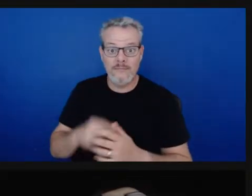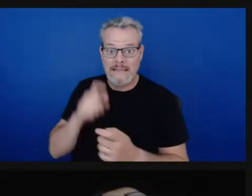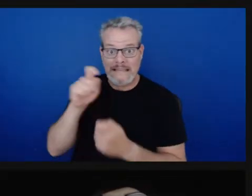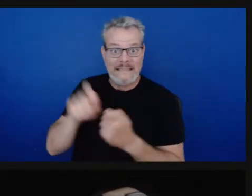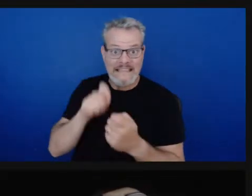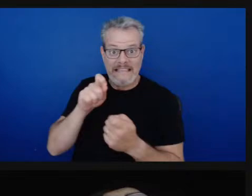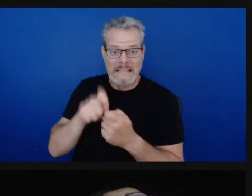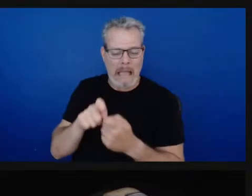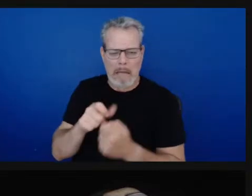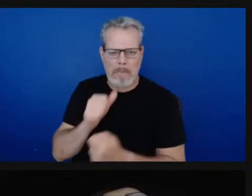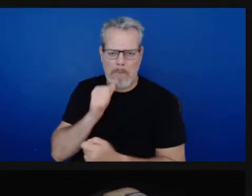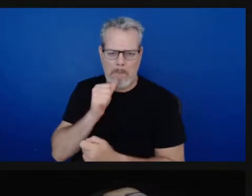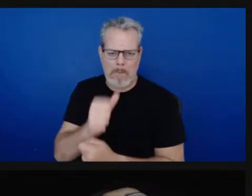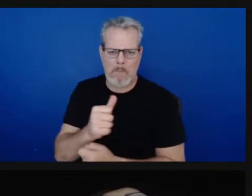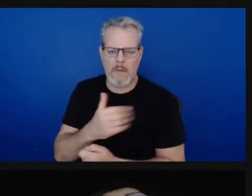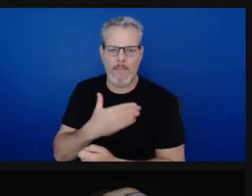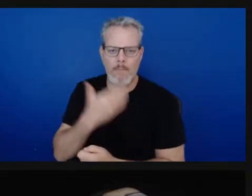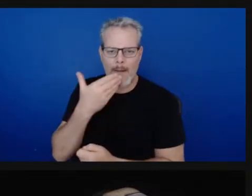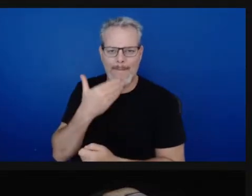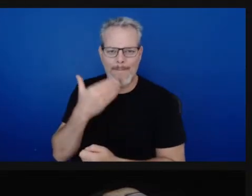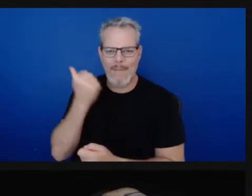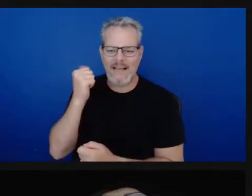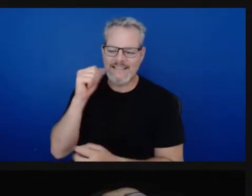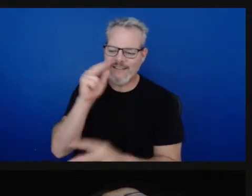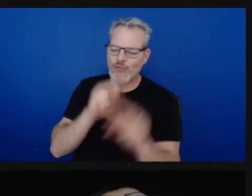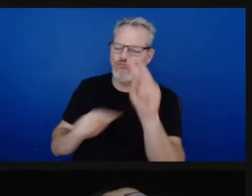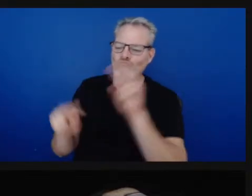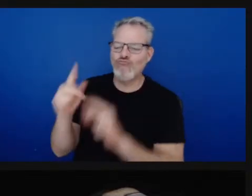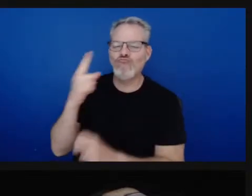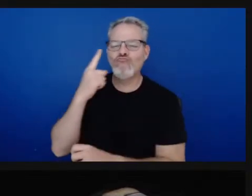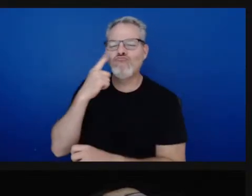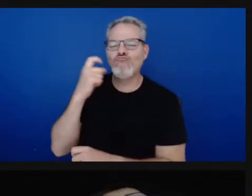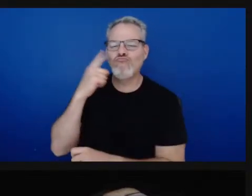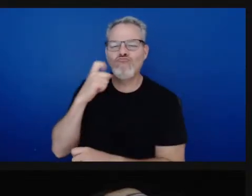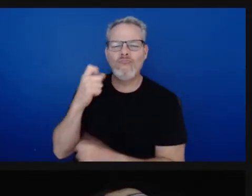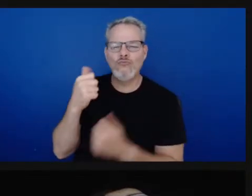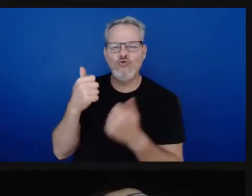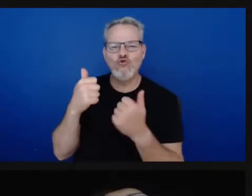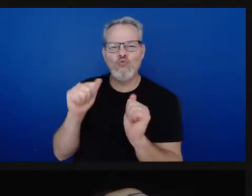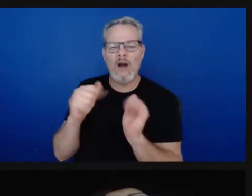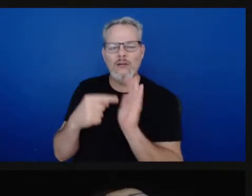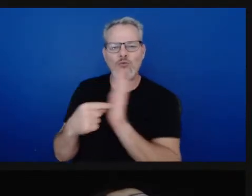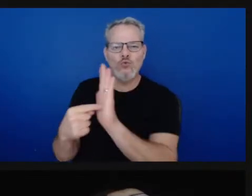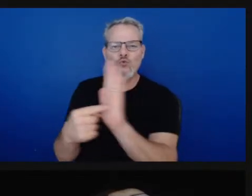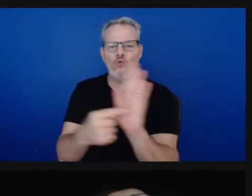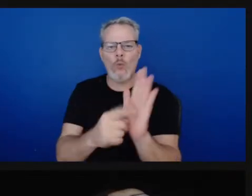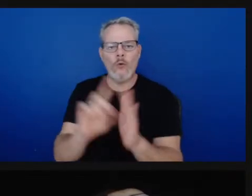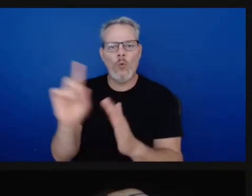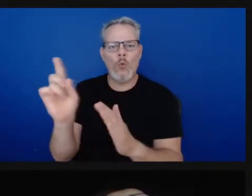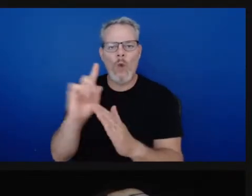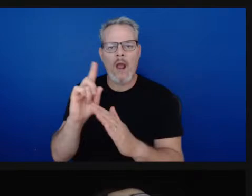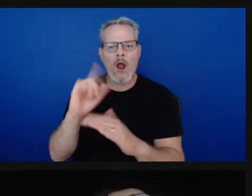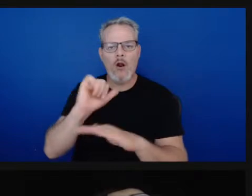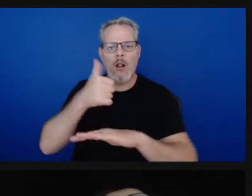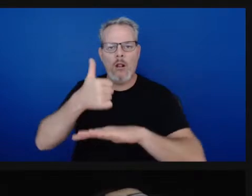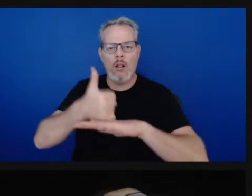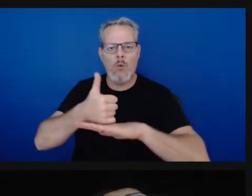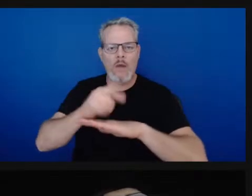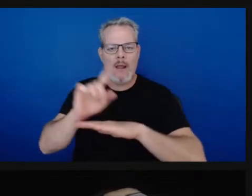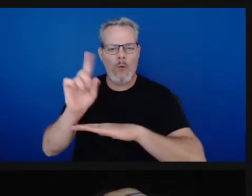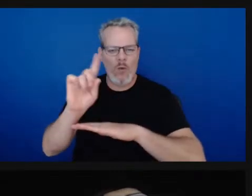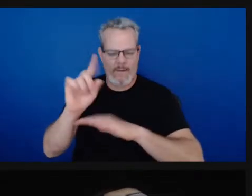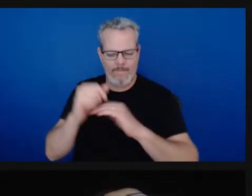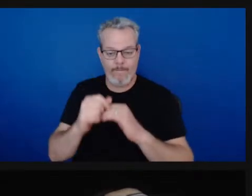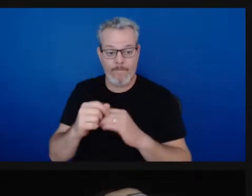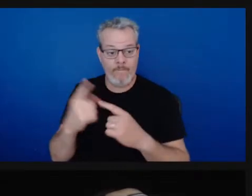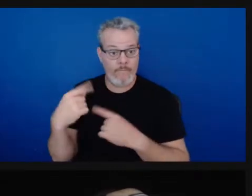is my best approximation, schematic, if you will, to give you an idea of where these might be more or less. So for the last